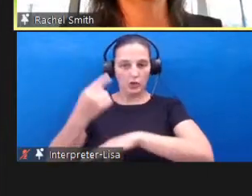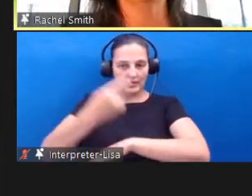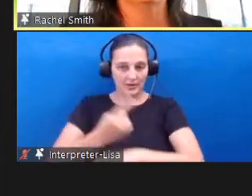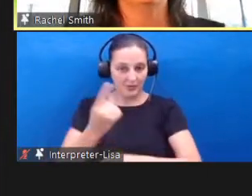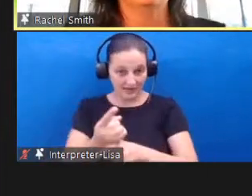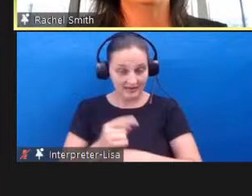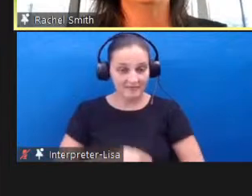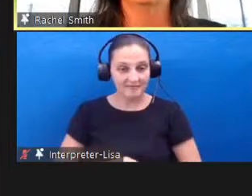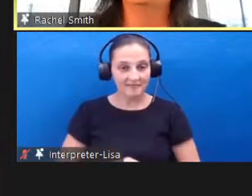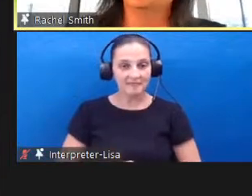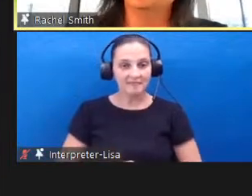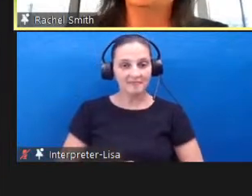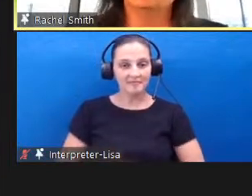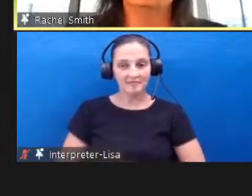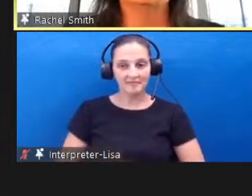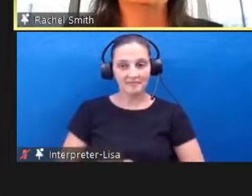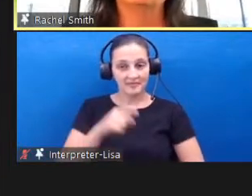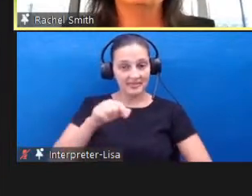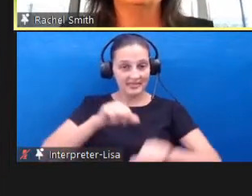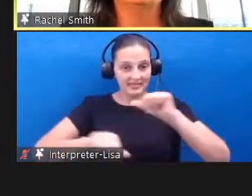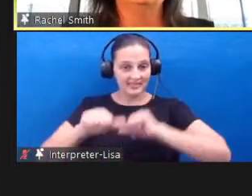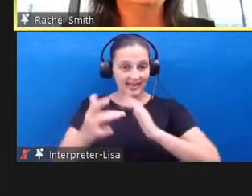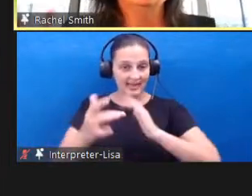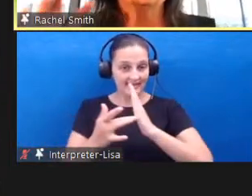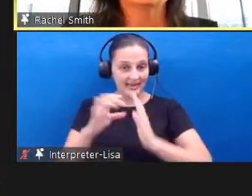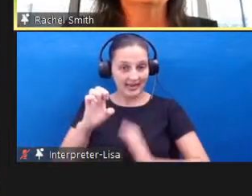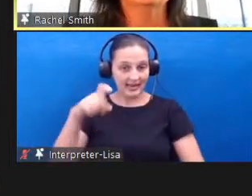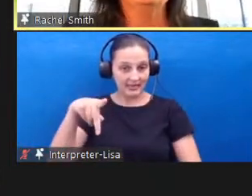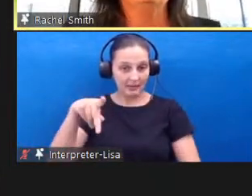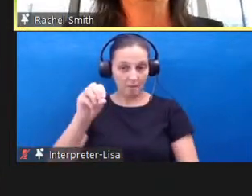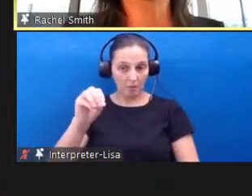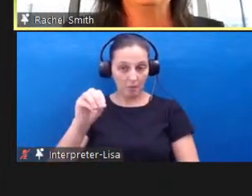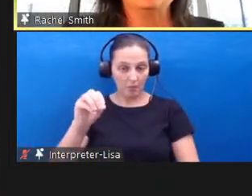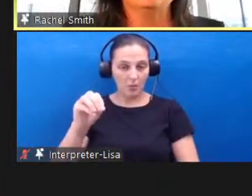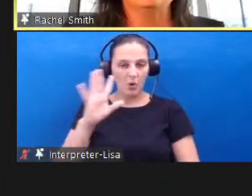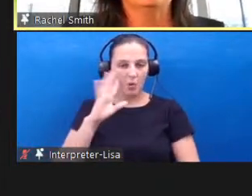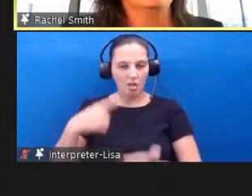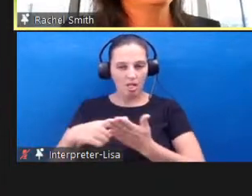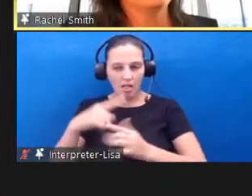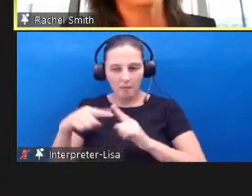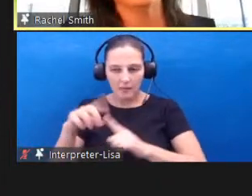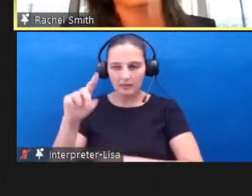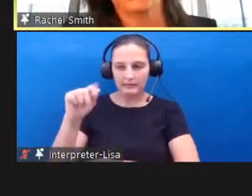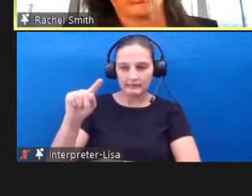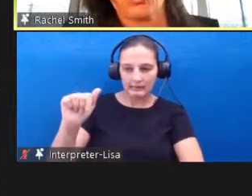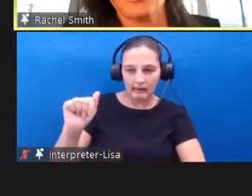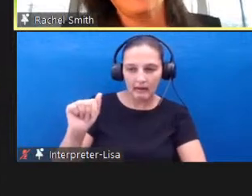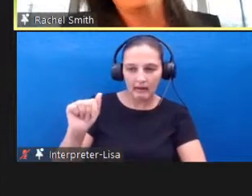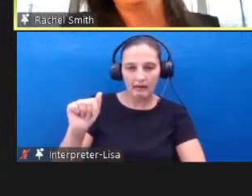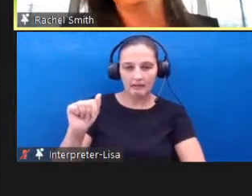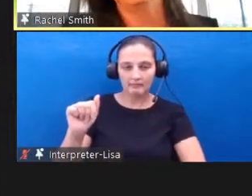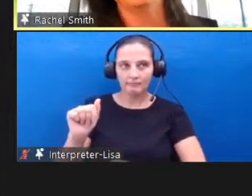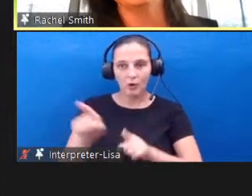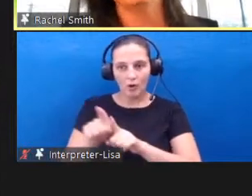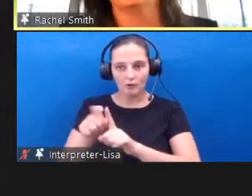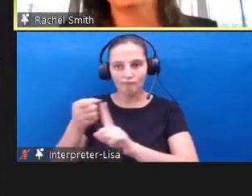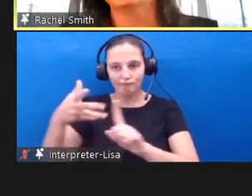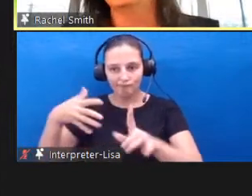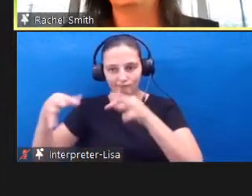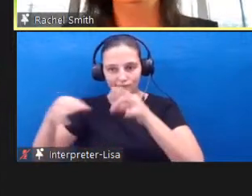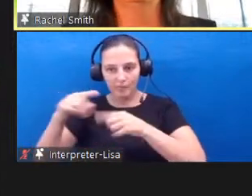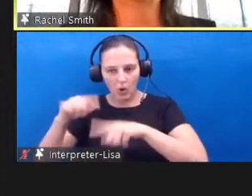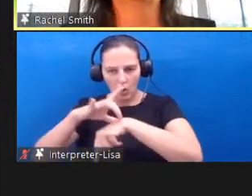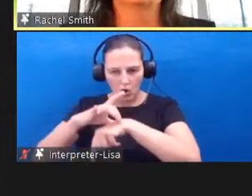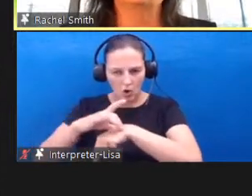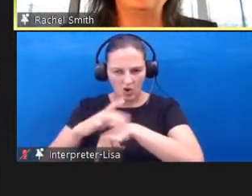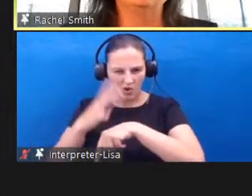is also SciTech Expo. So I'm going to talk a little bit about data and also Earth and the importance of Earth and